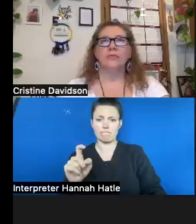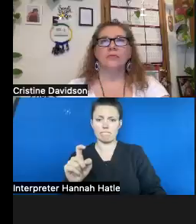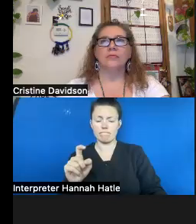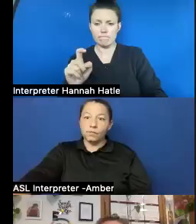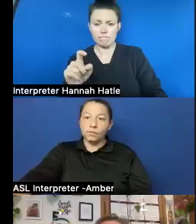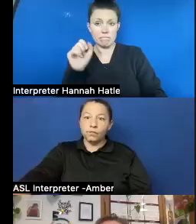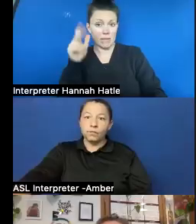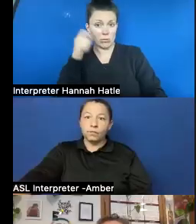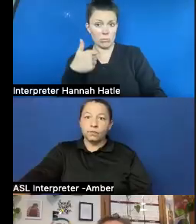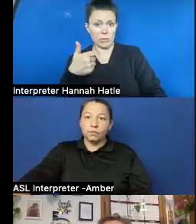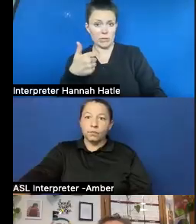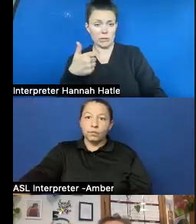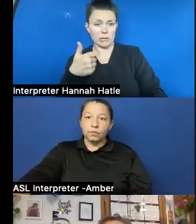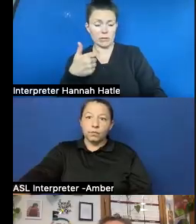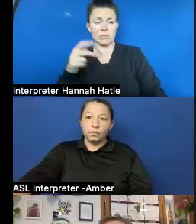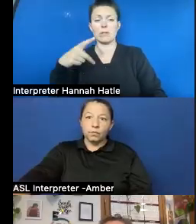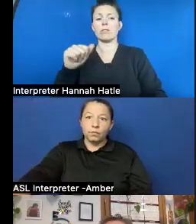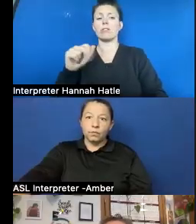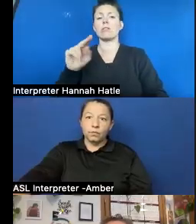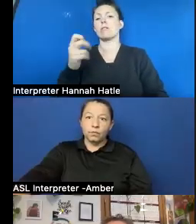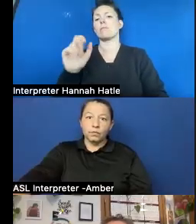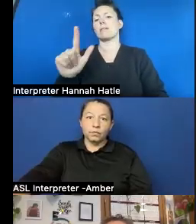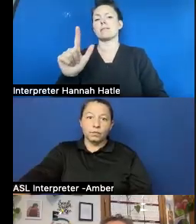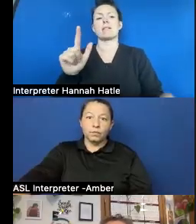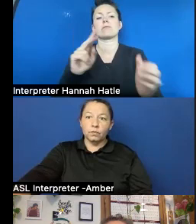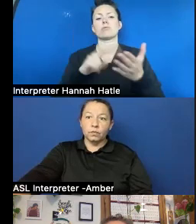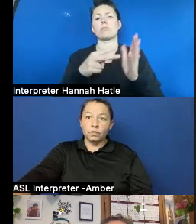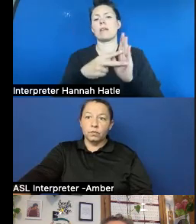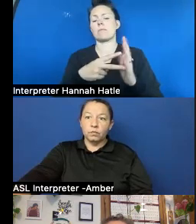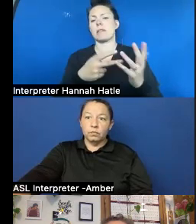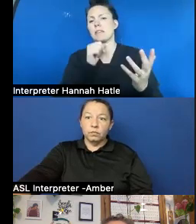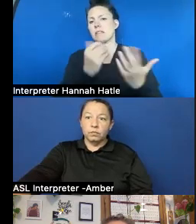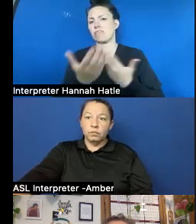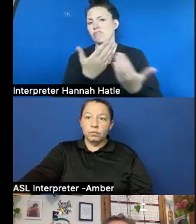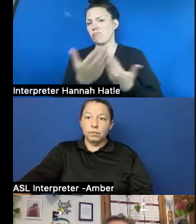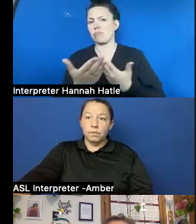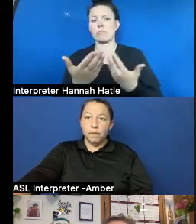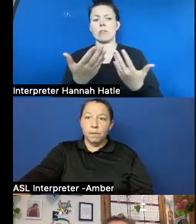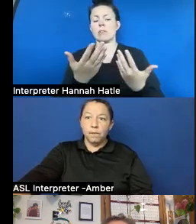Can you hear? Okay. So for pansexual, it's regardless of